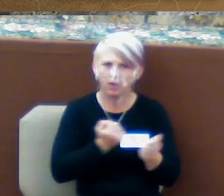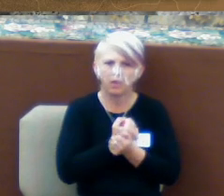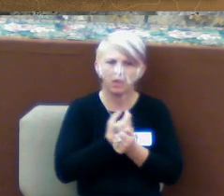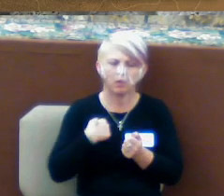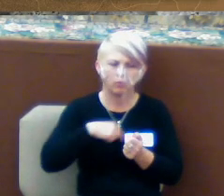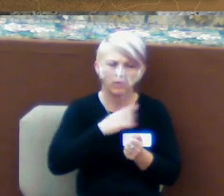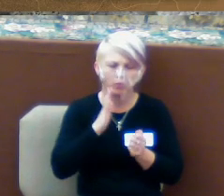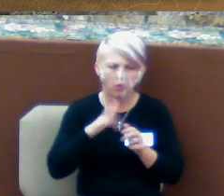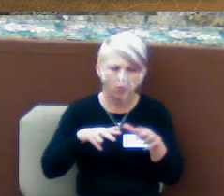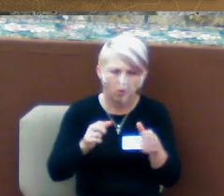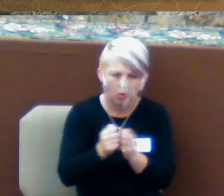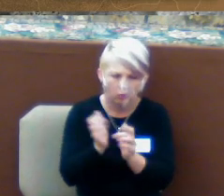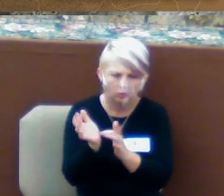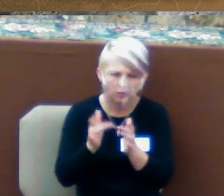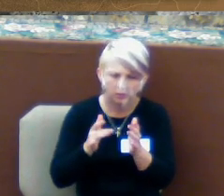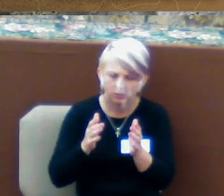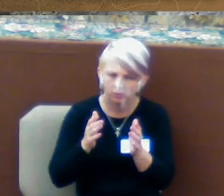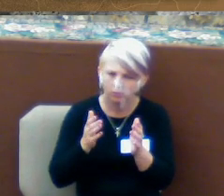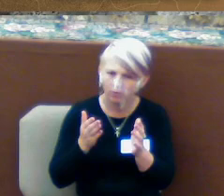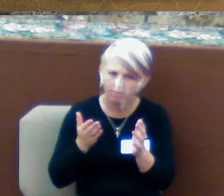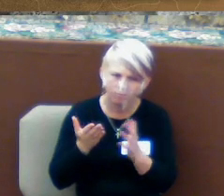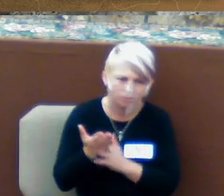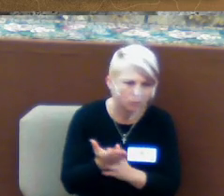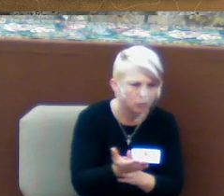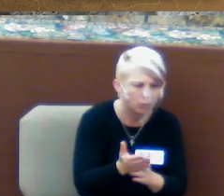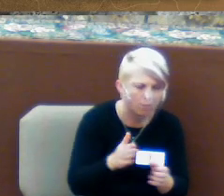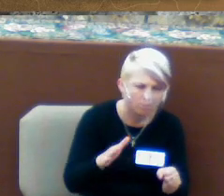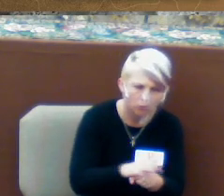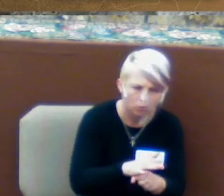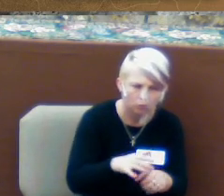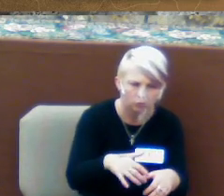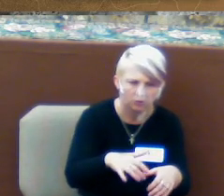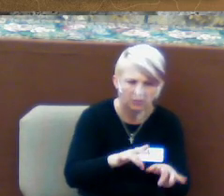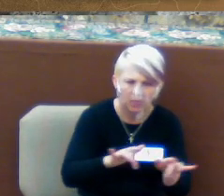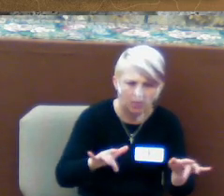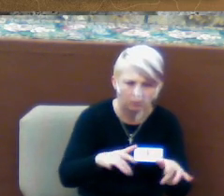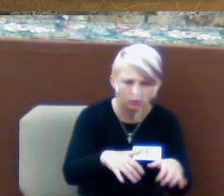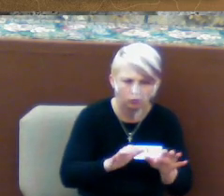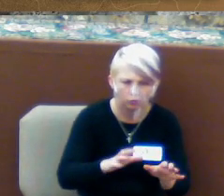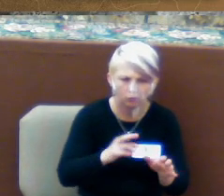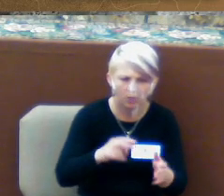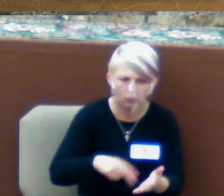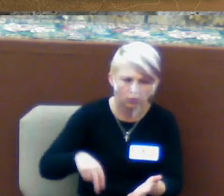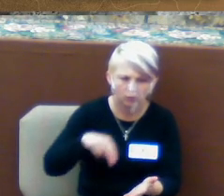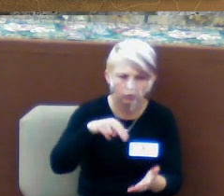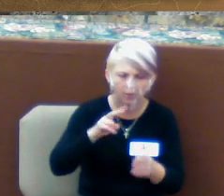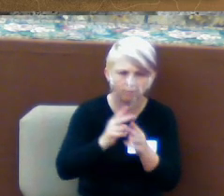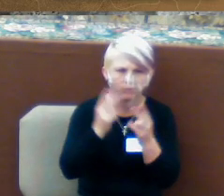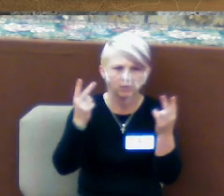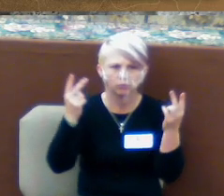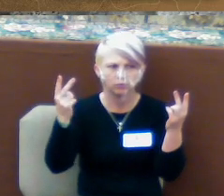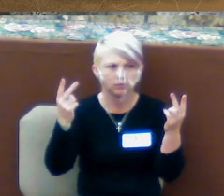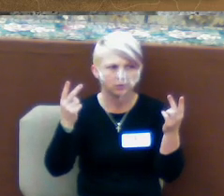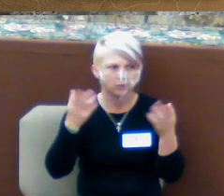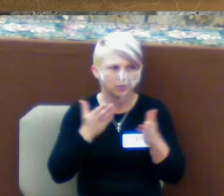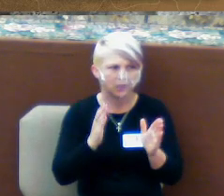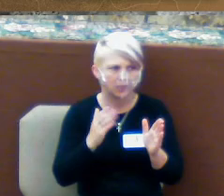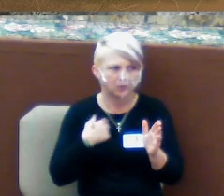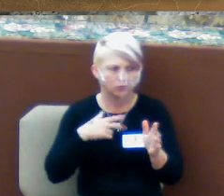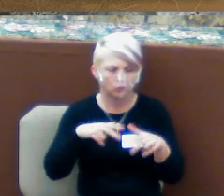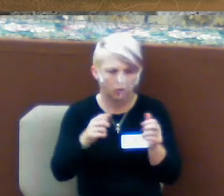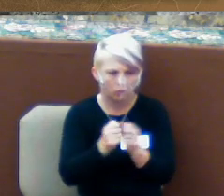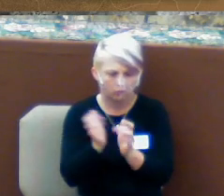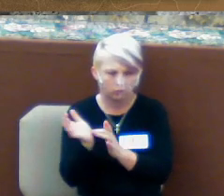with Jesus all the way to the empty tomb and to resurrection victory. Let us ever walk with